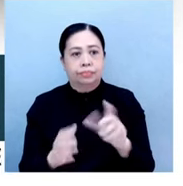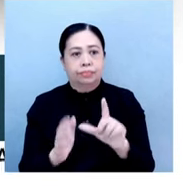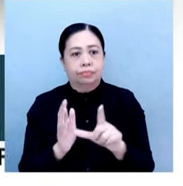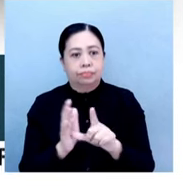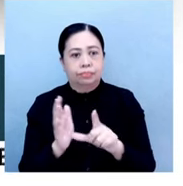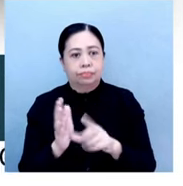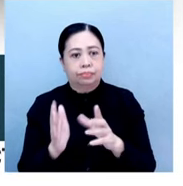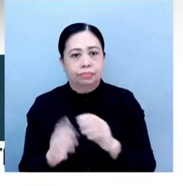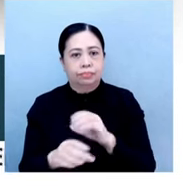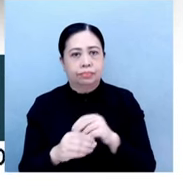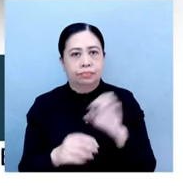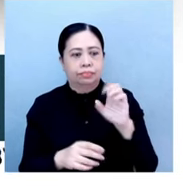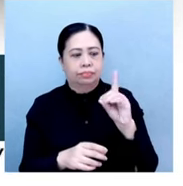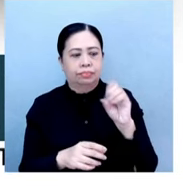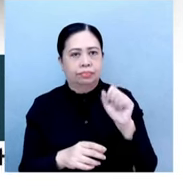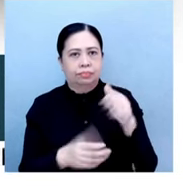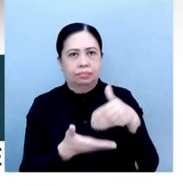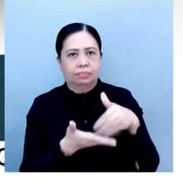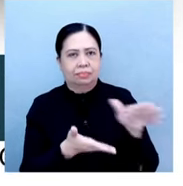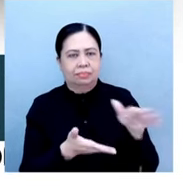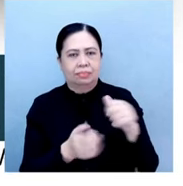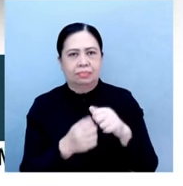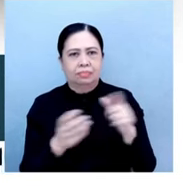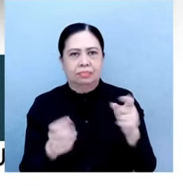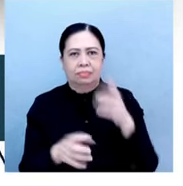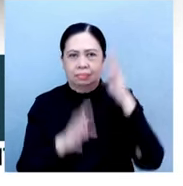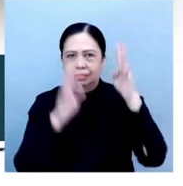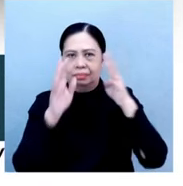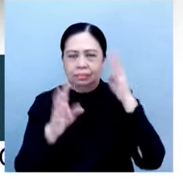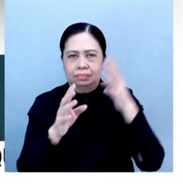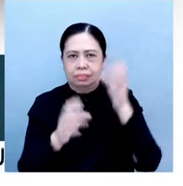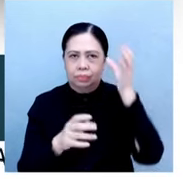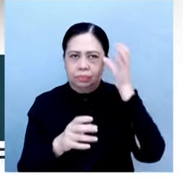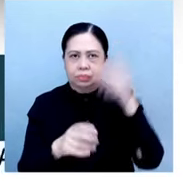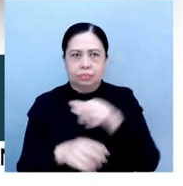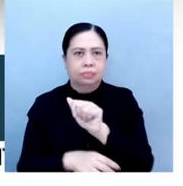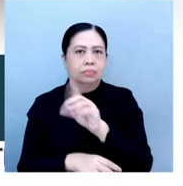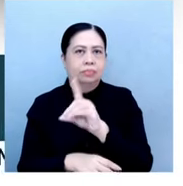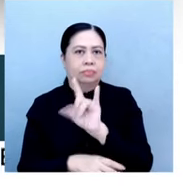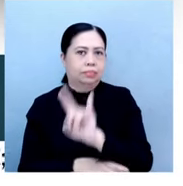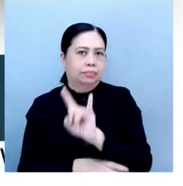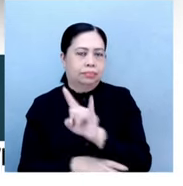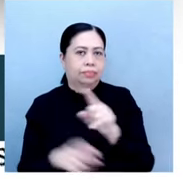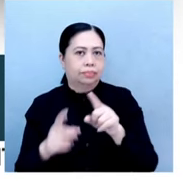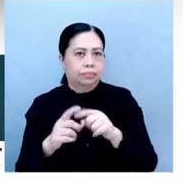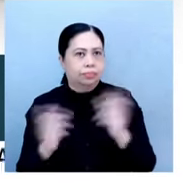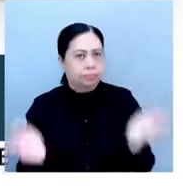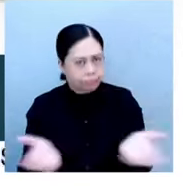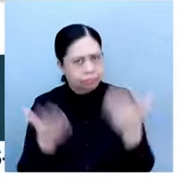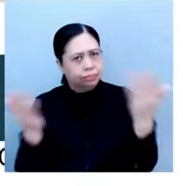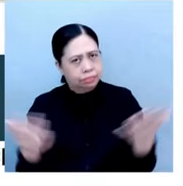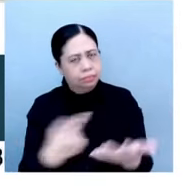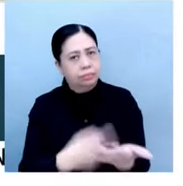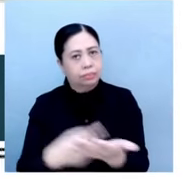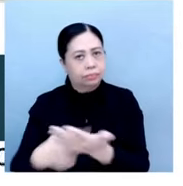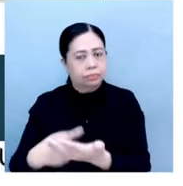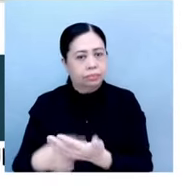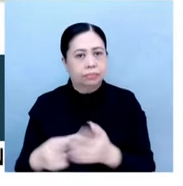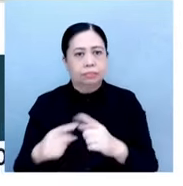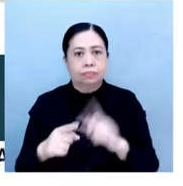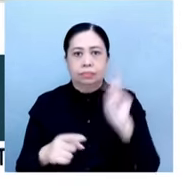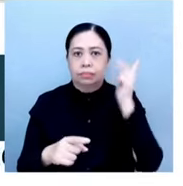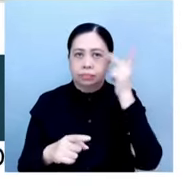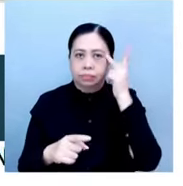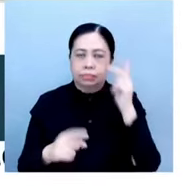Ed Sapuera message was a creative concept of the ad agency to spur public discussion. But political analyst